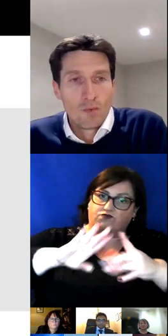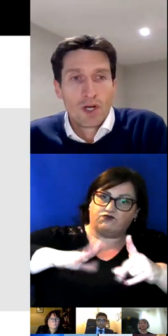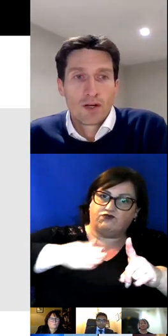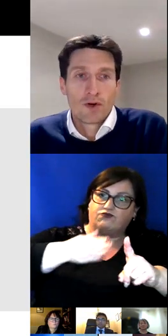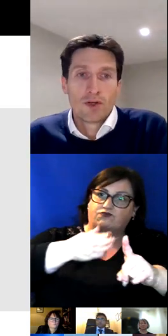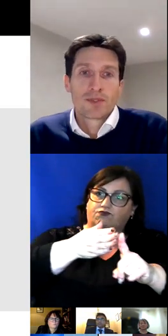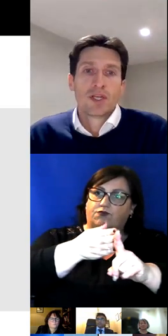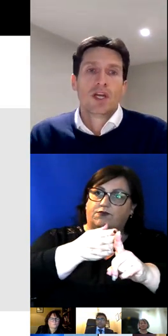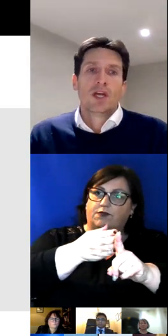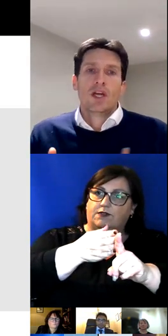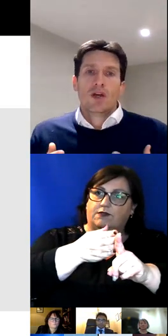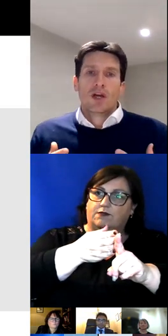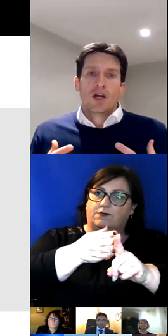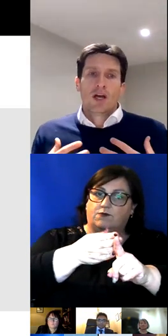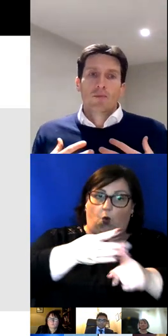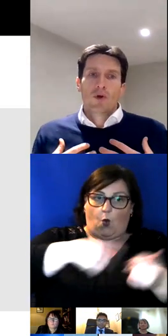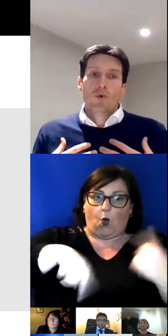the different working groups,